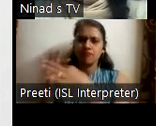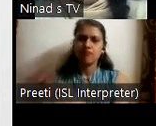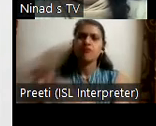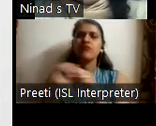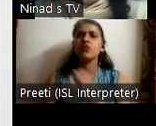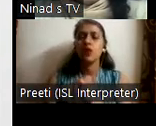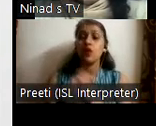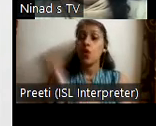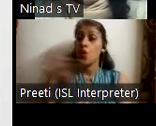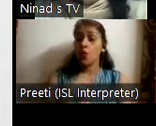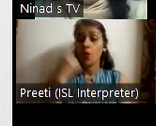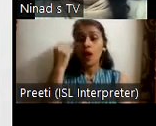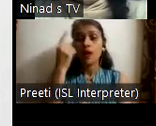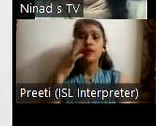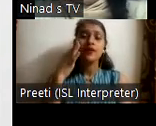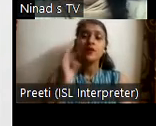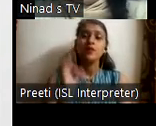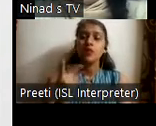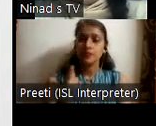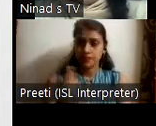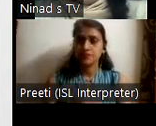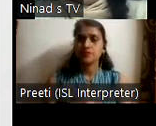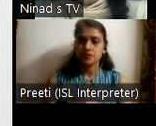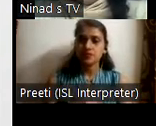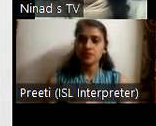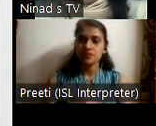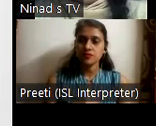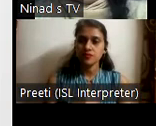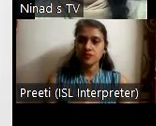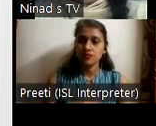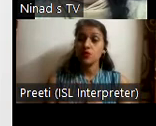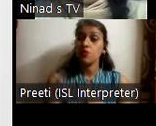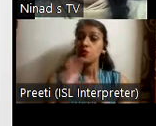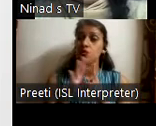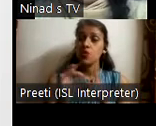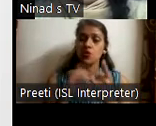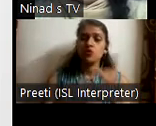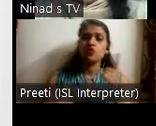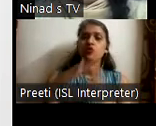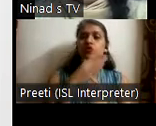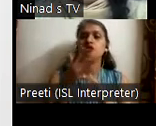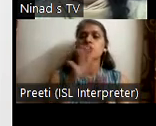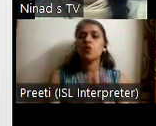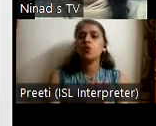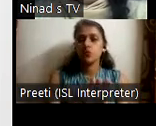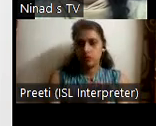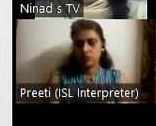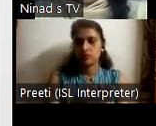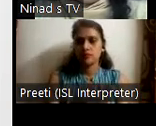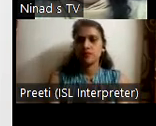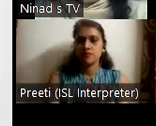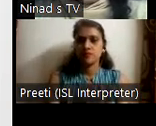to understand that one can only do this through the social inclusion, which is basically